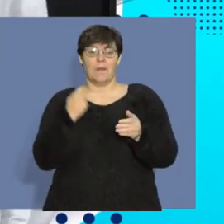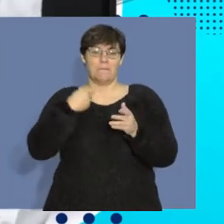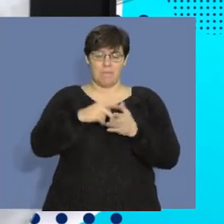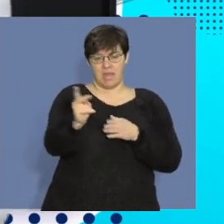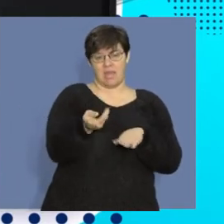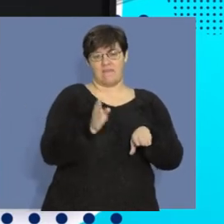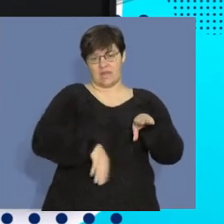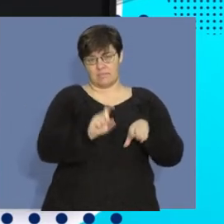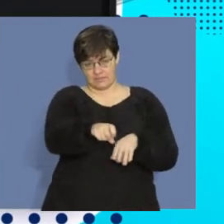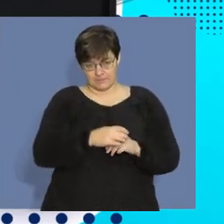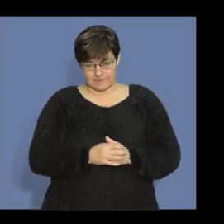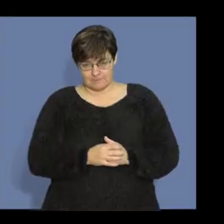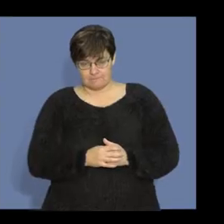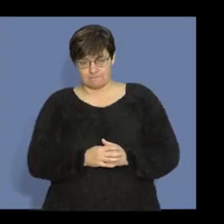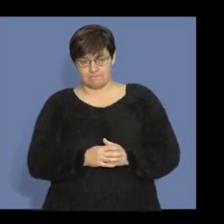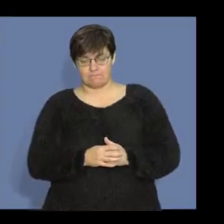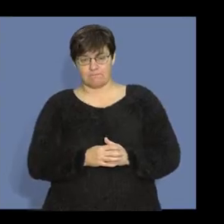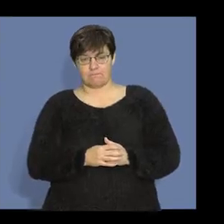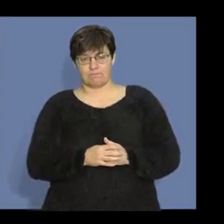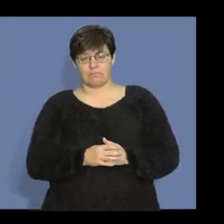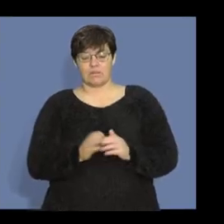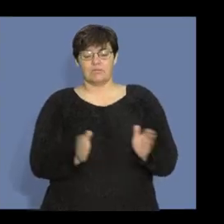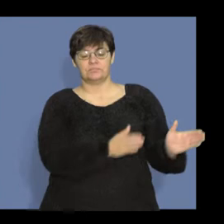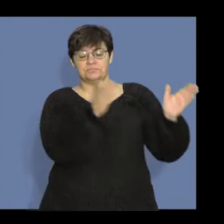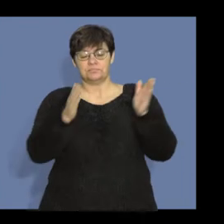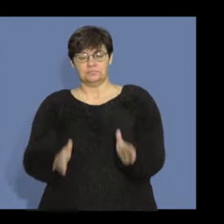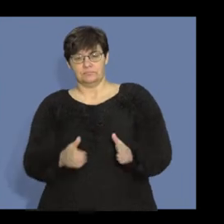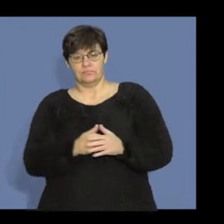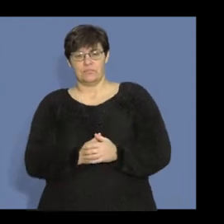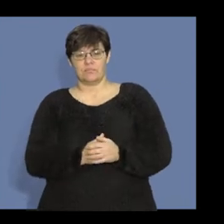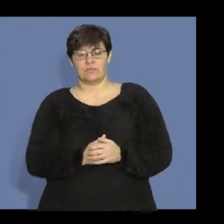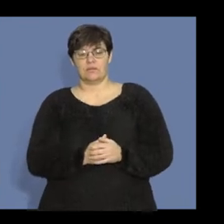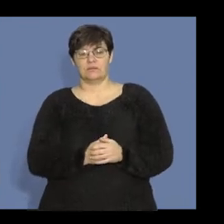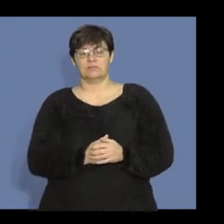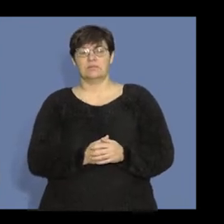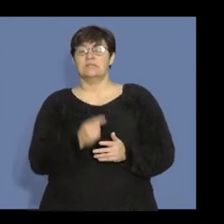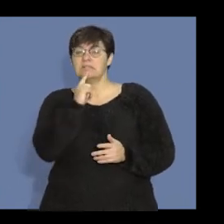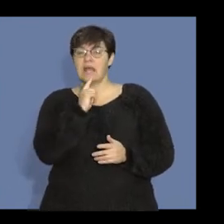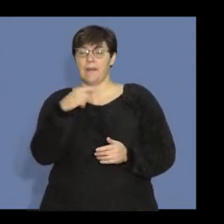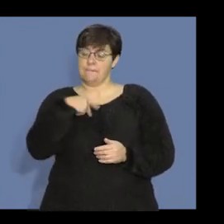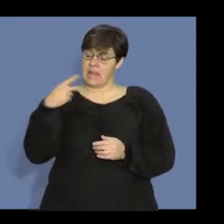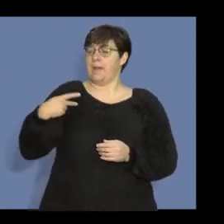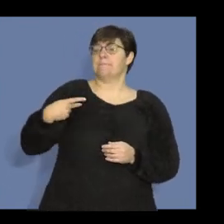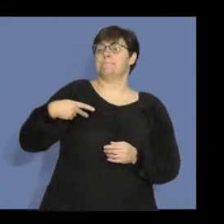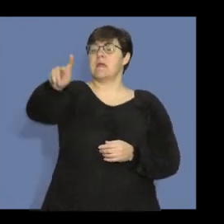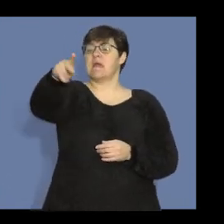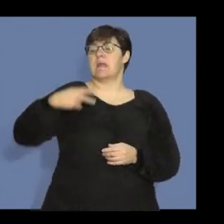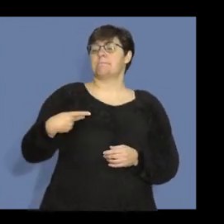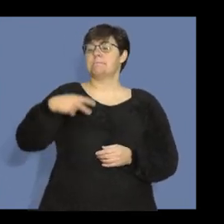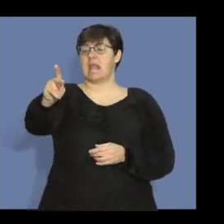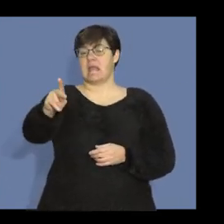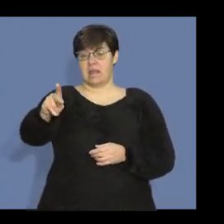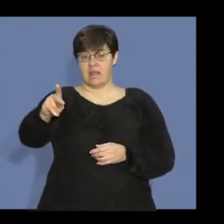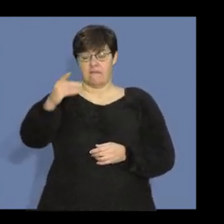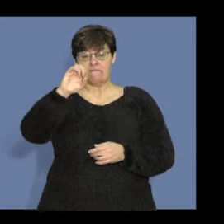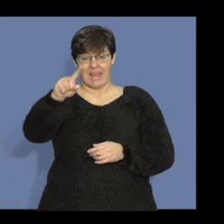the business. Another example would be claiming an amount of VAT when you are not entitled